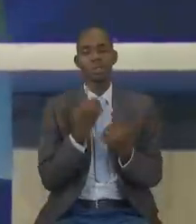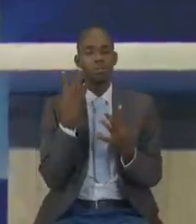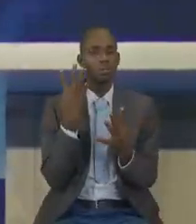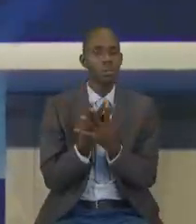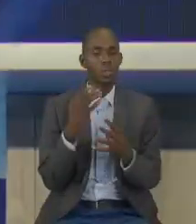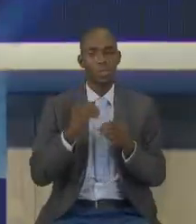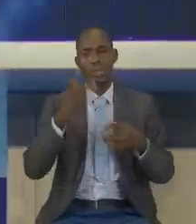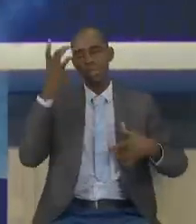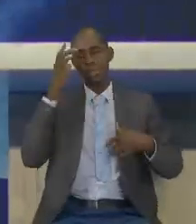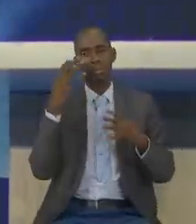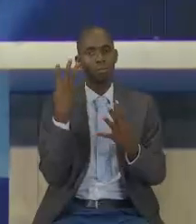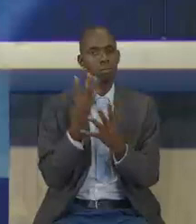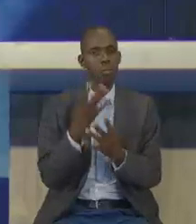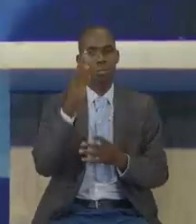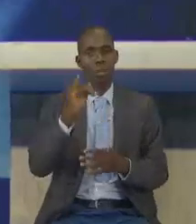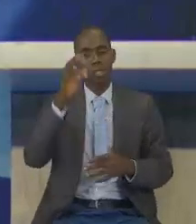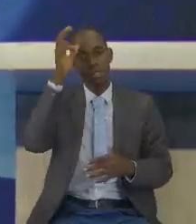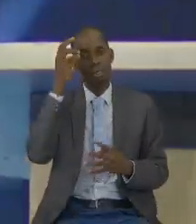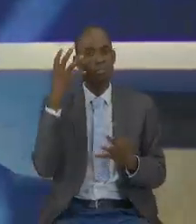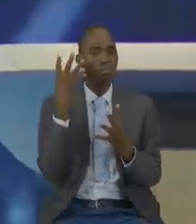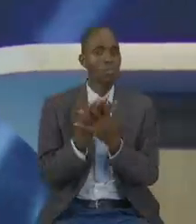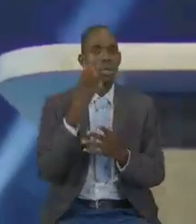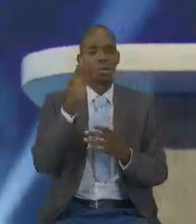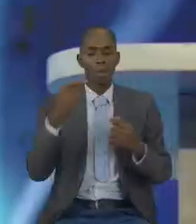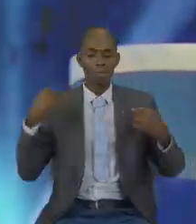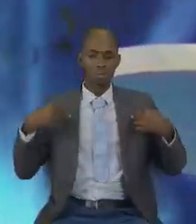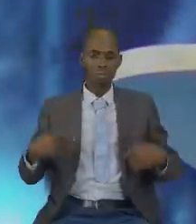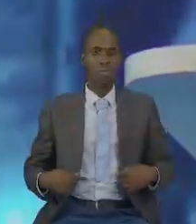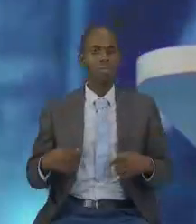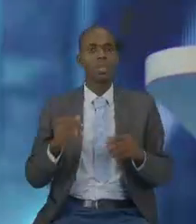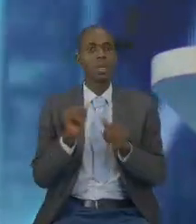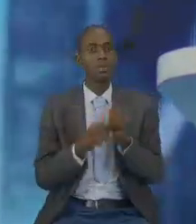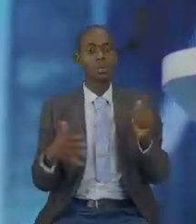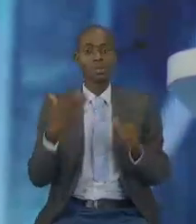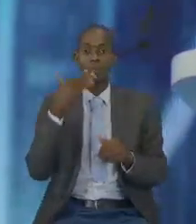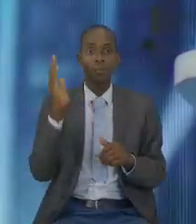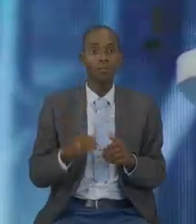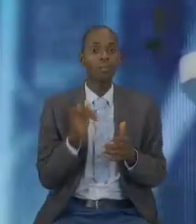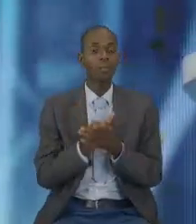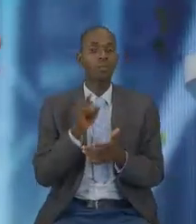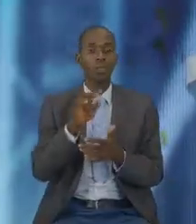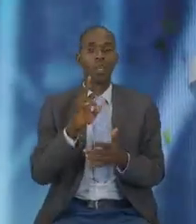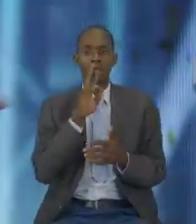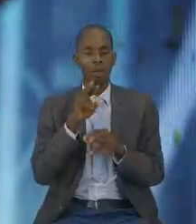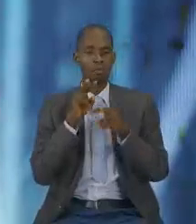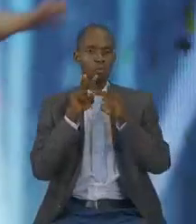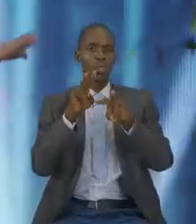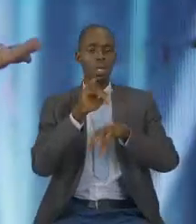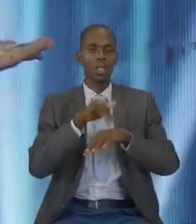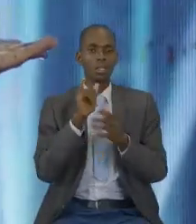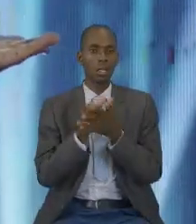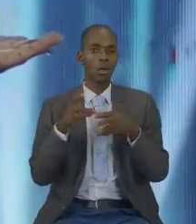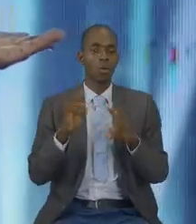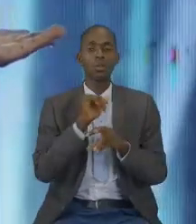imprisonment by Satan, by affliction, by everything evil that you are facing that direction, and you don't know